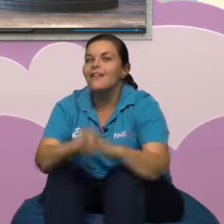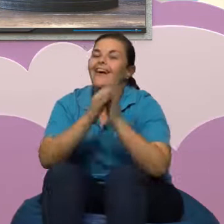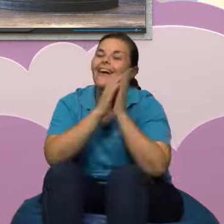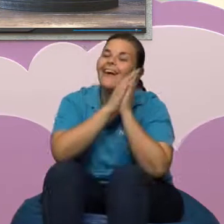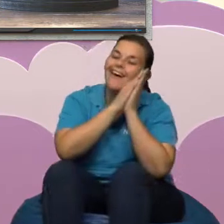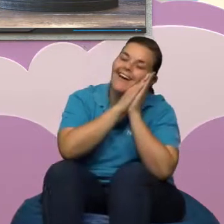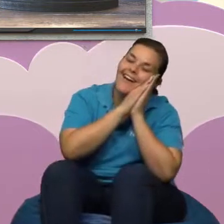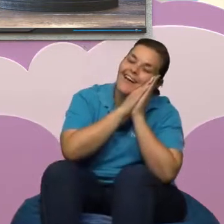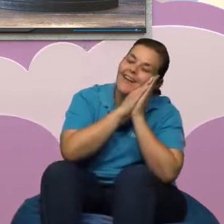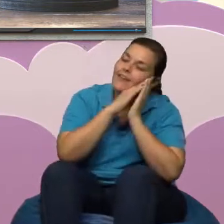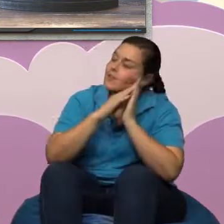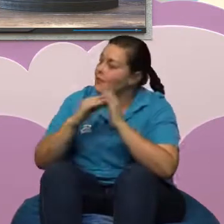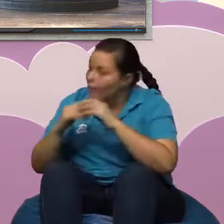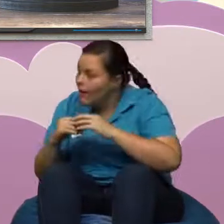soothing is like,